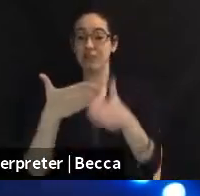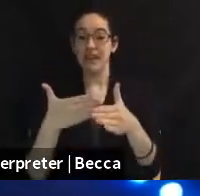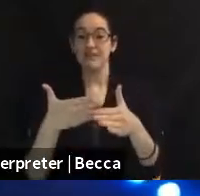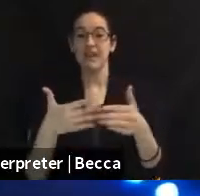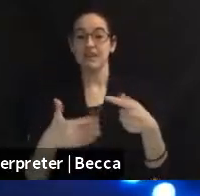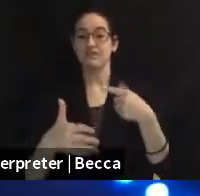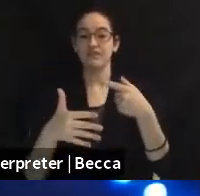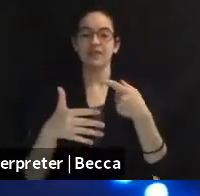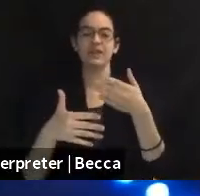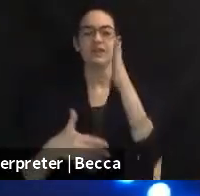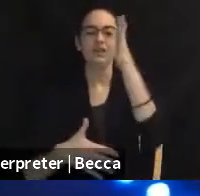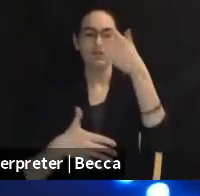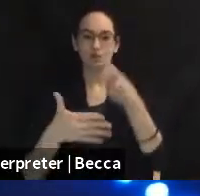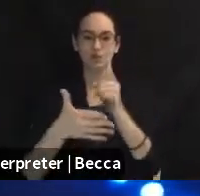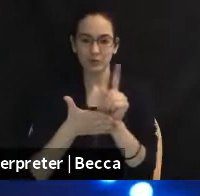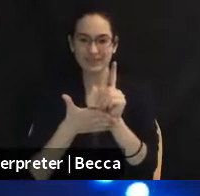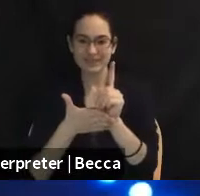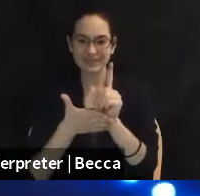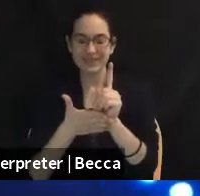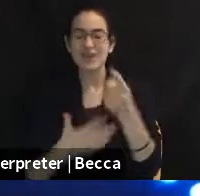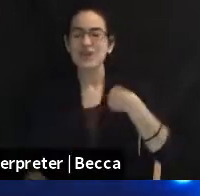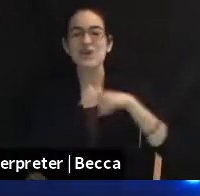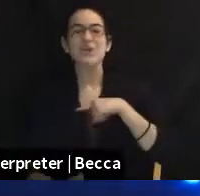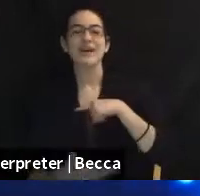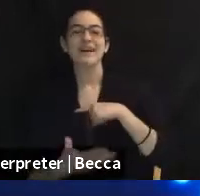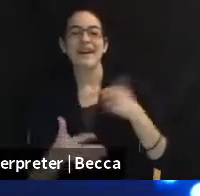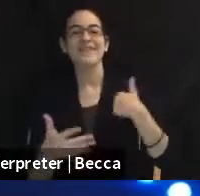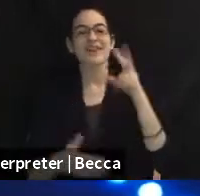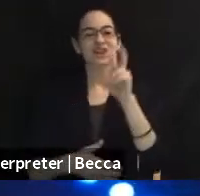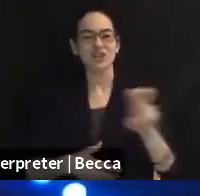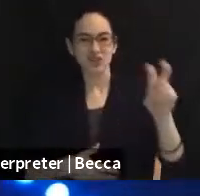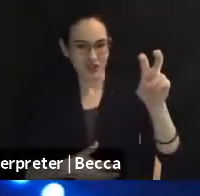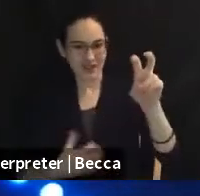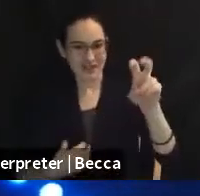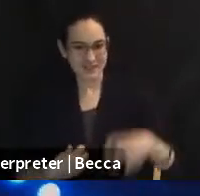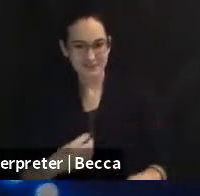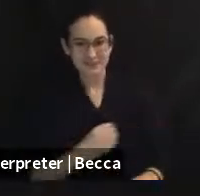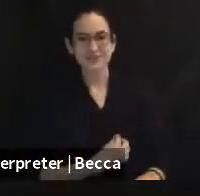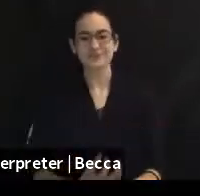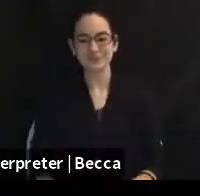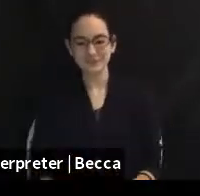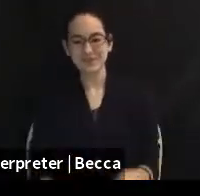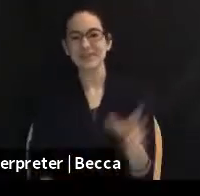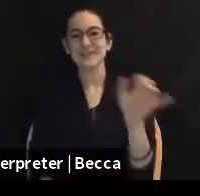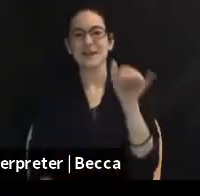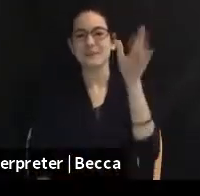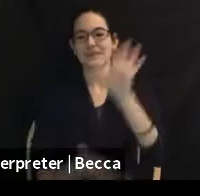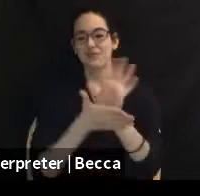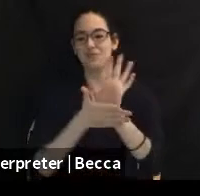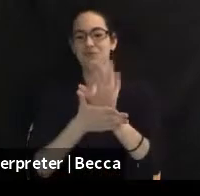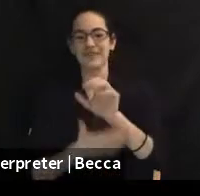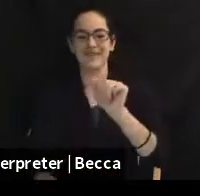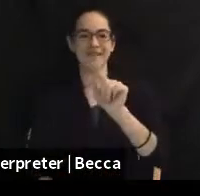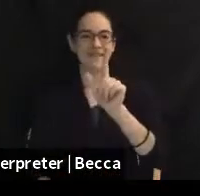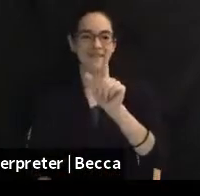because we're going to take you on a journey. We're going to take you on a magic carpet ride, like Aladdin told Jasmine, do you trust me?